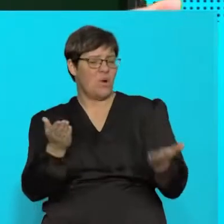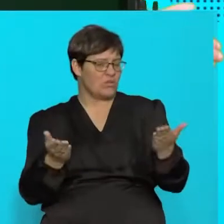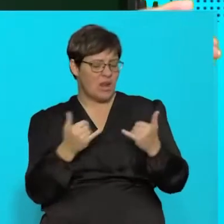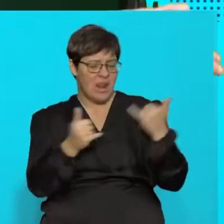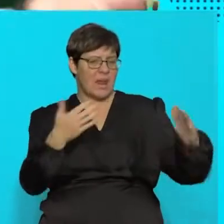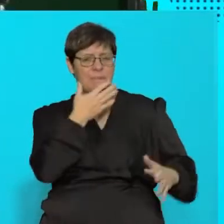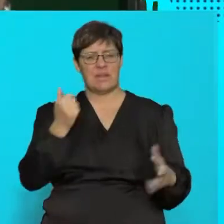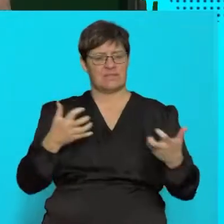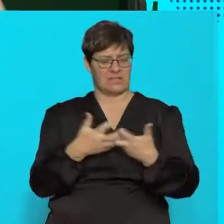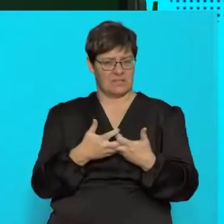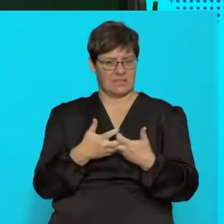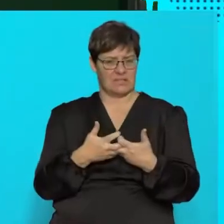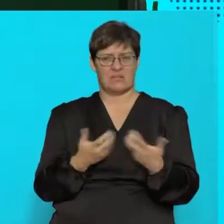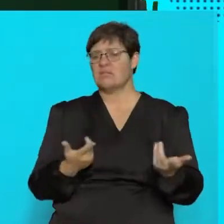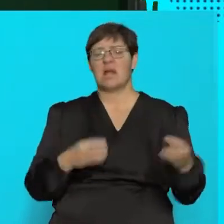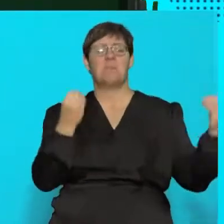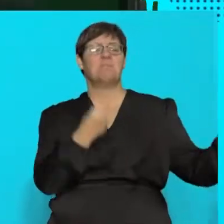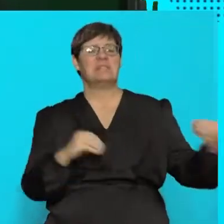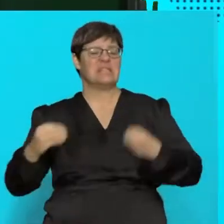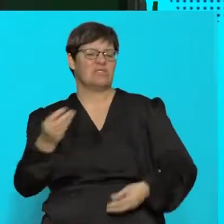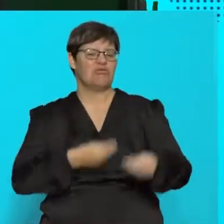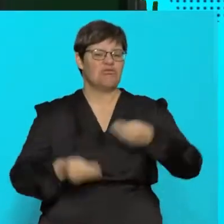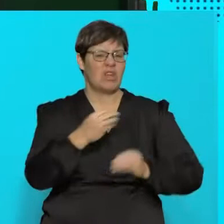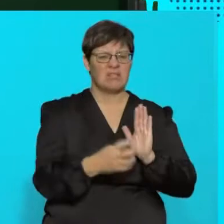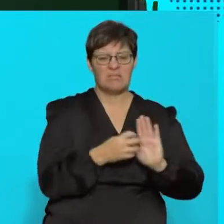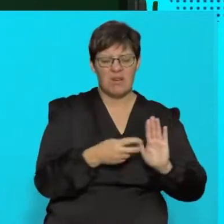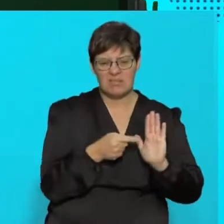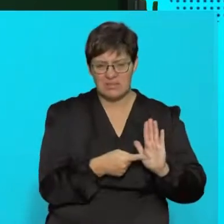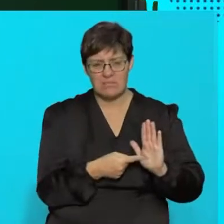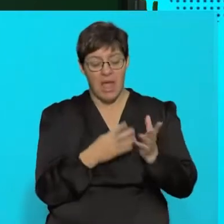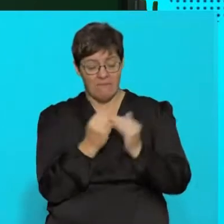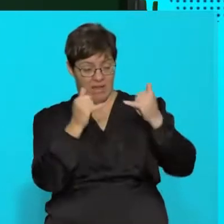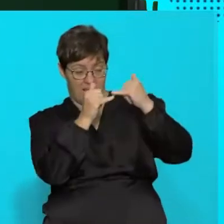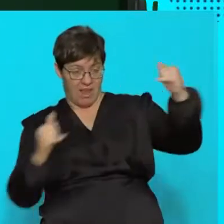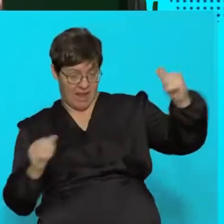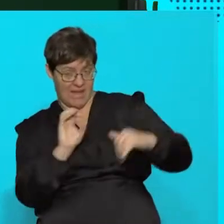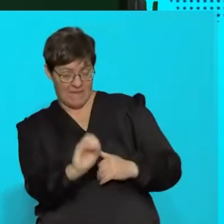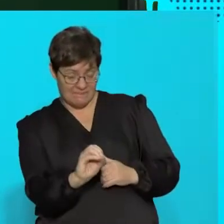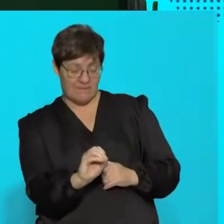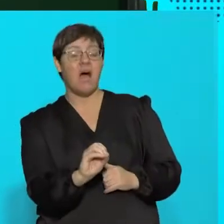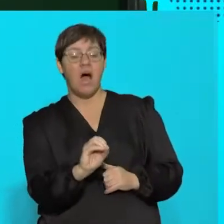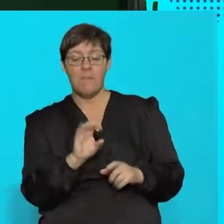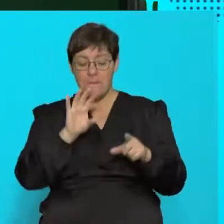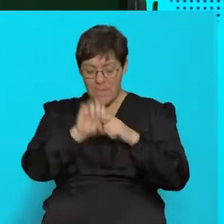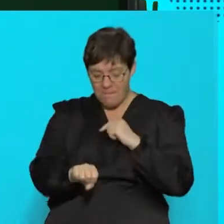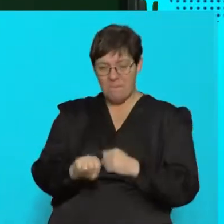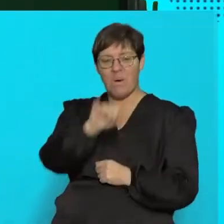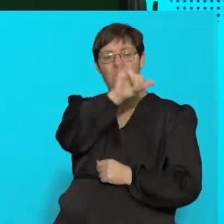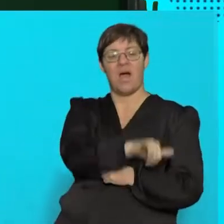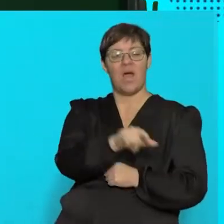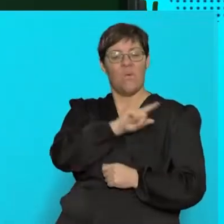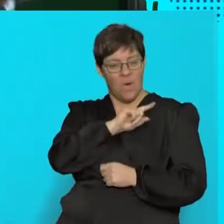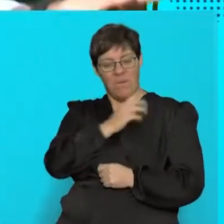fit. In this context, we're talking about the equation of a straight line. And if we have that straight line, we can